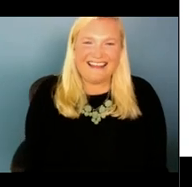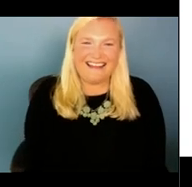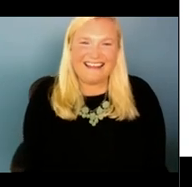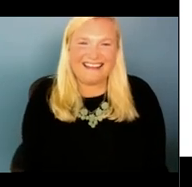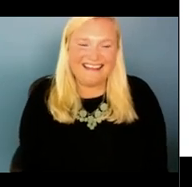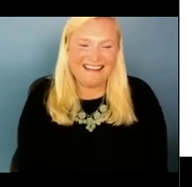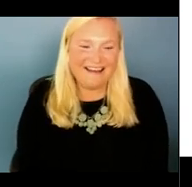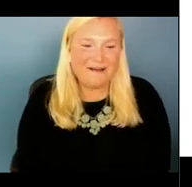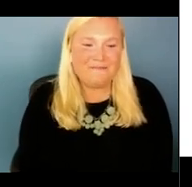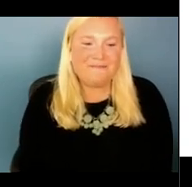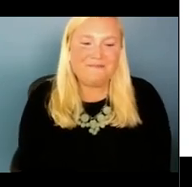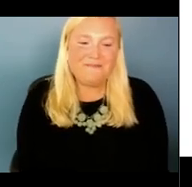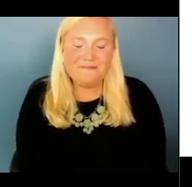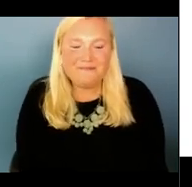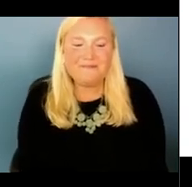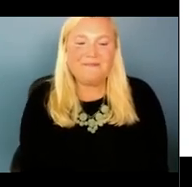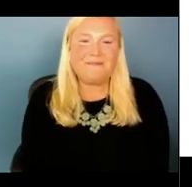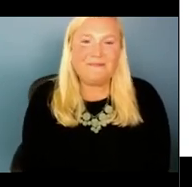No.